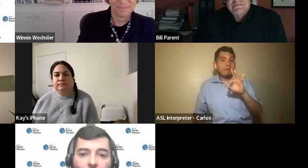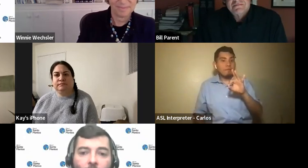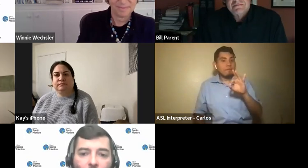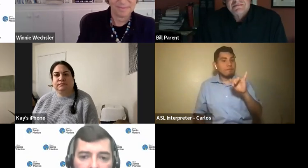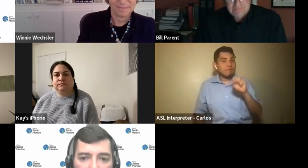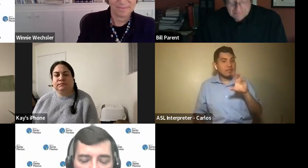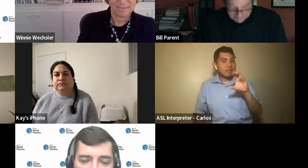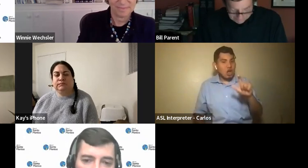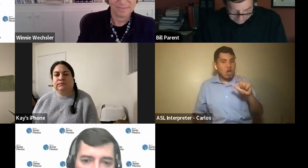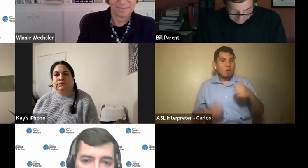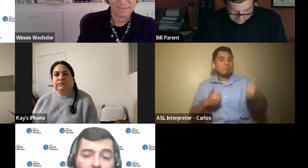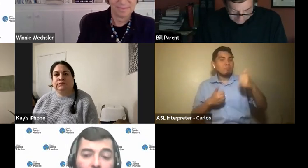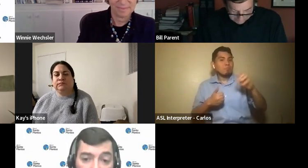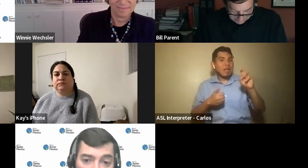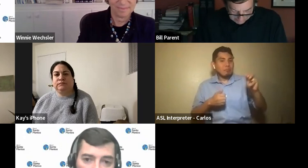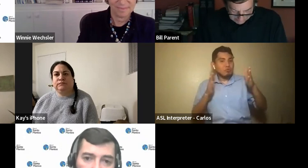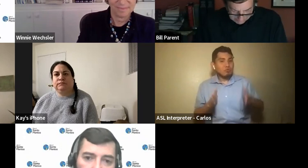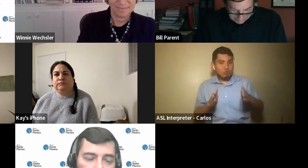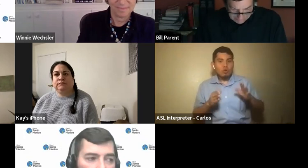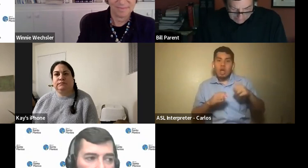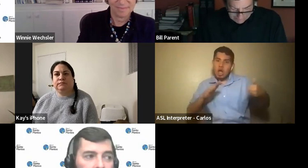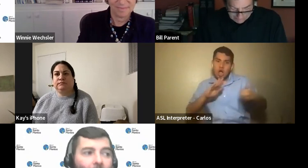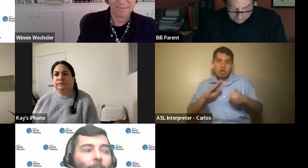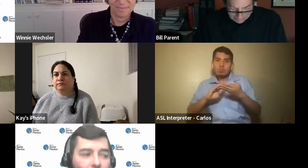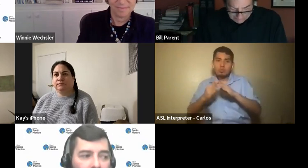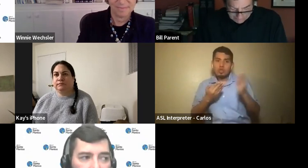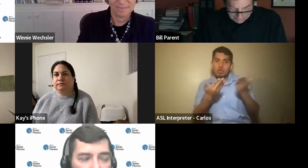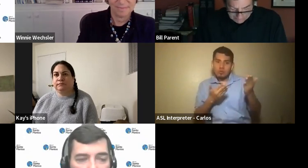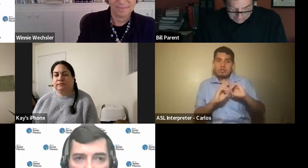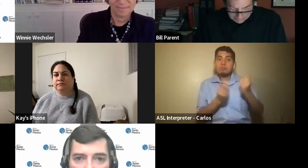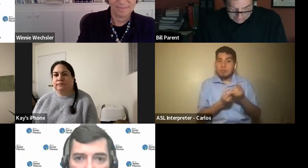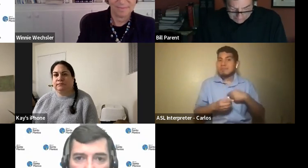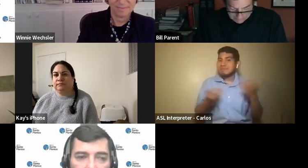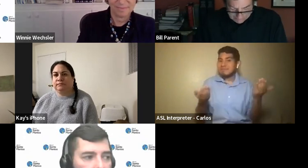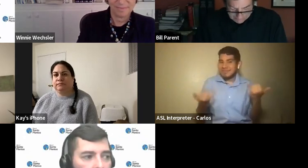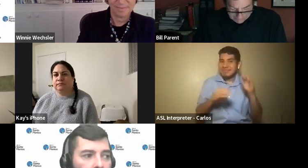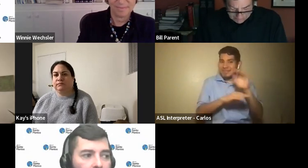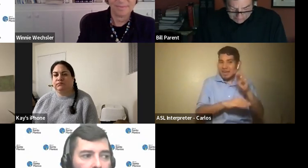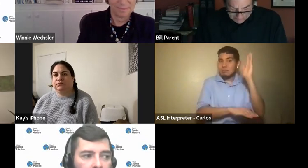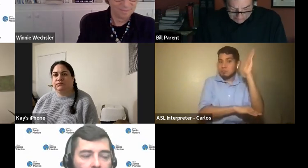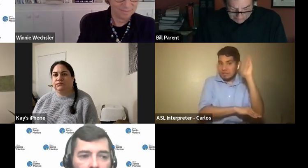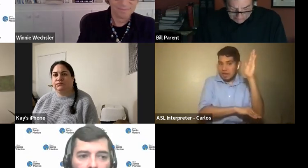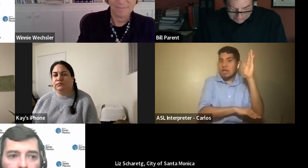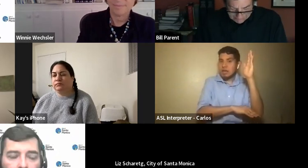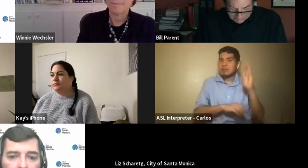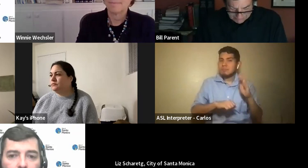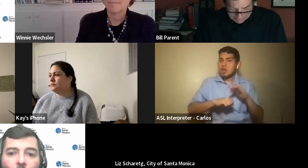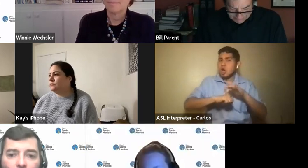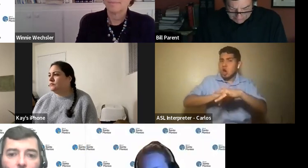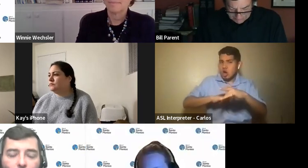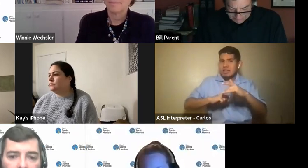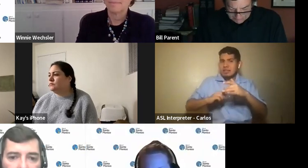Human Services Division within the city's Community Services Department. And I am here tonight to present an early version of our